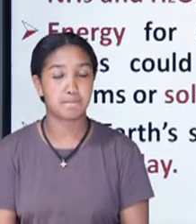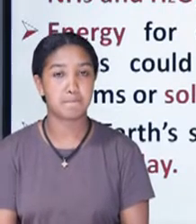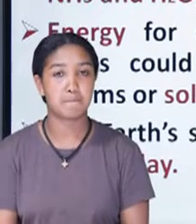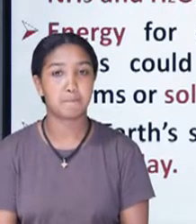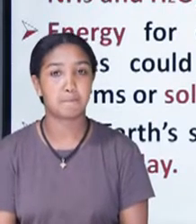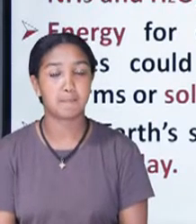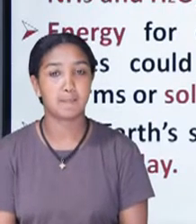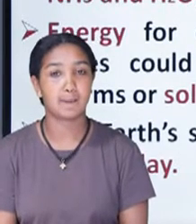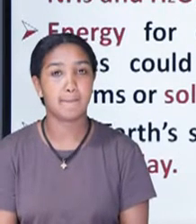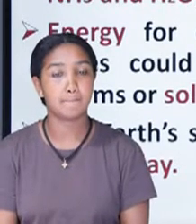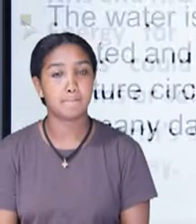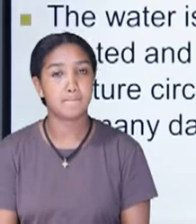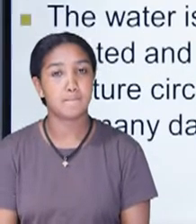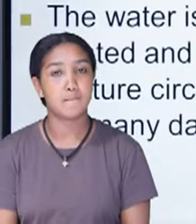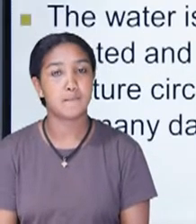proceed.